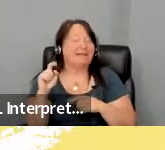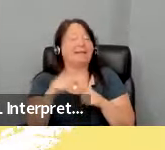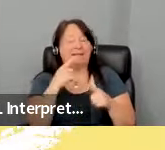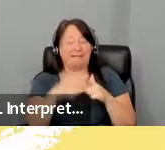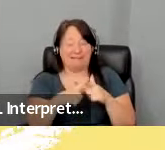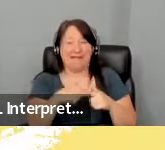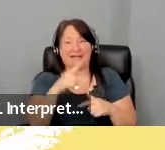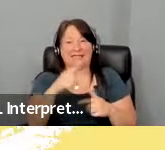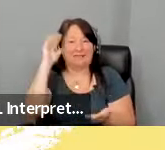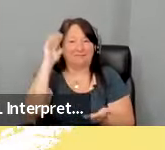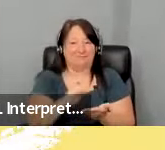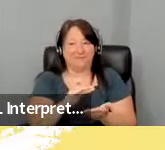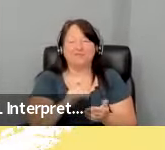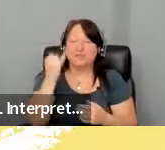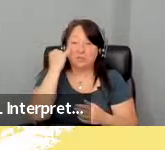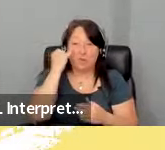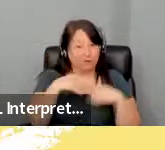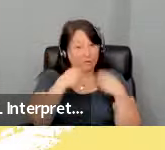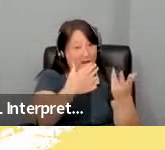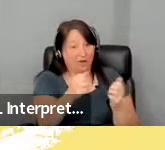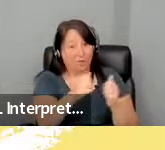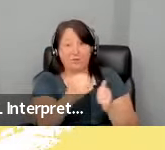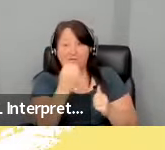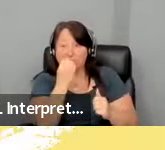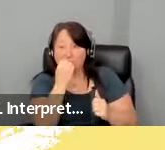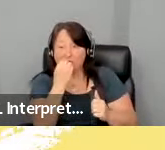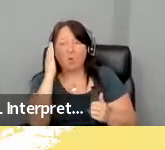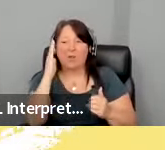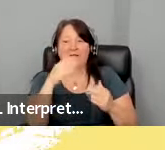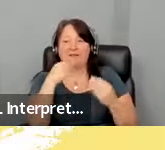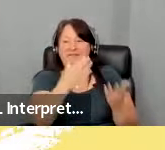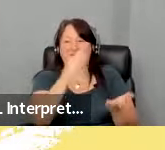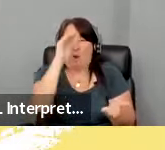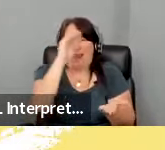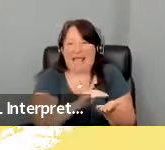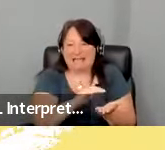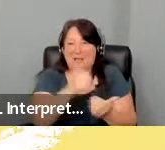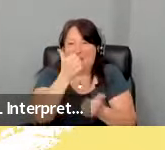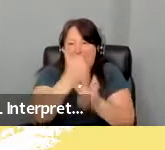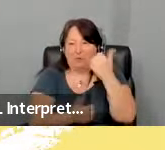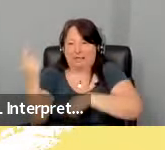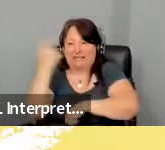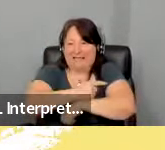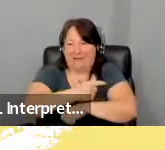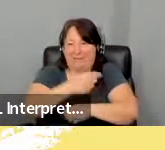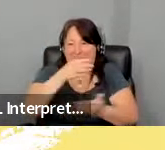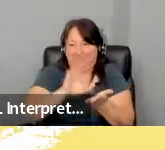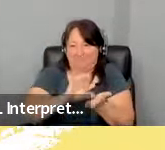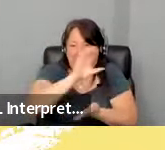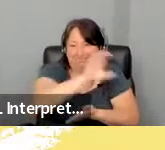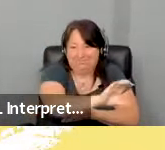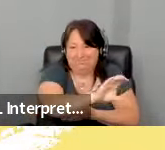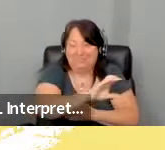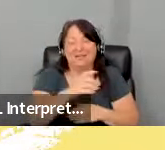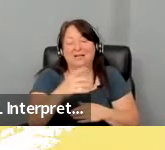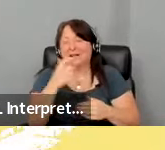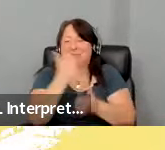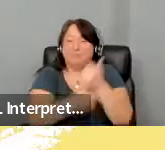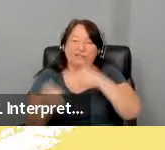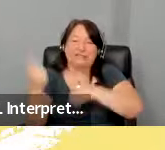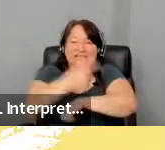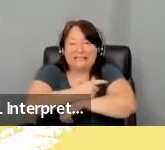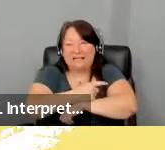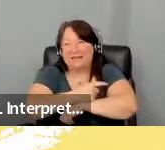food during your meal breaks, that can reduce the amount of per diem due to you. Again, per diem has a whole lot of detail to it,